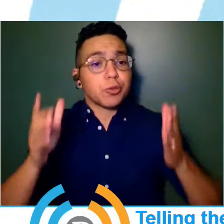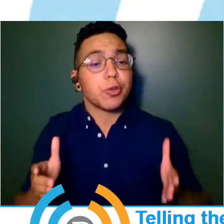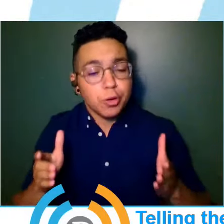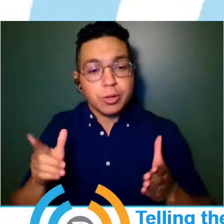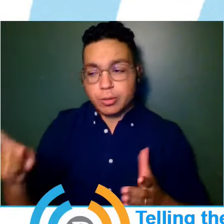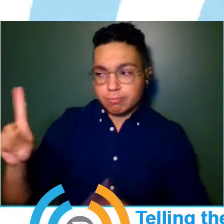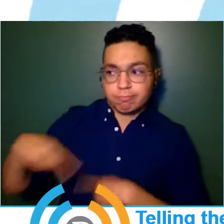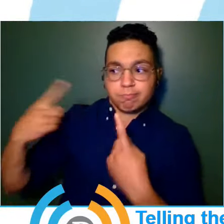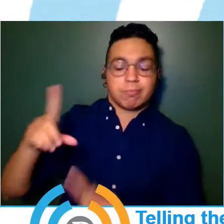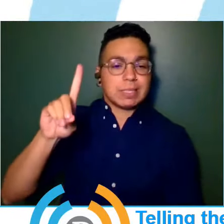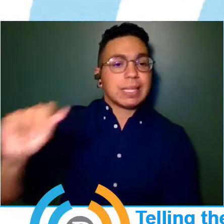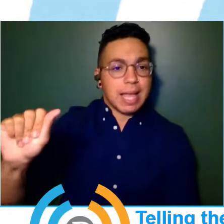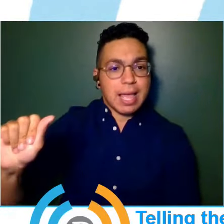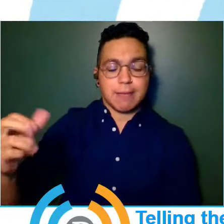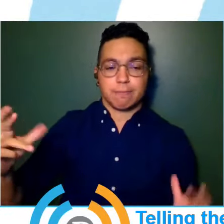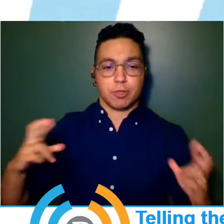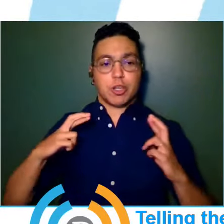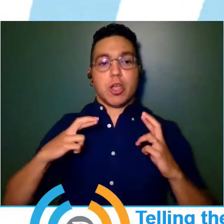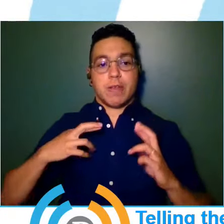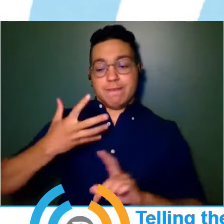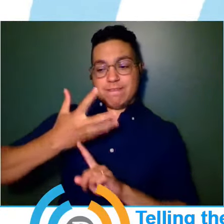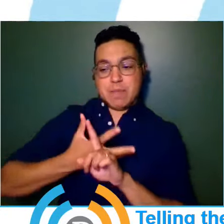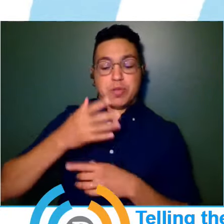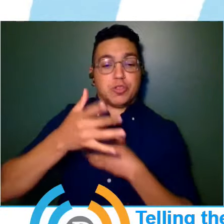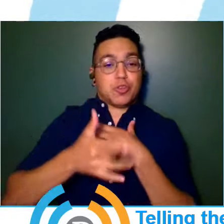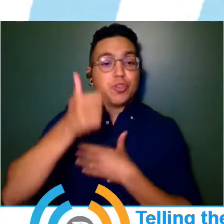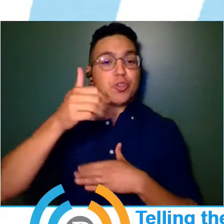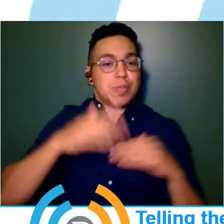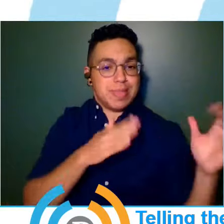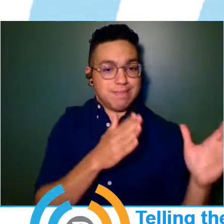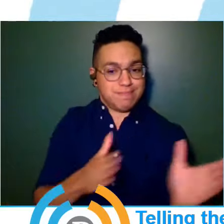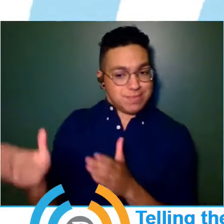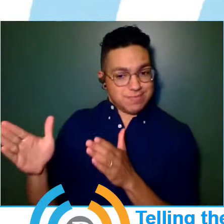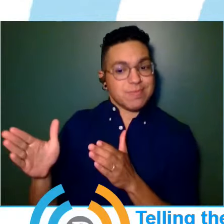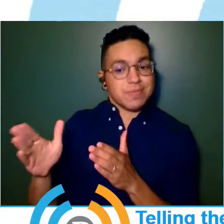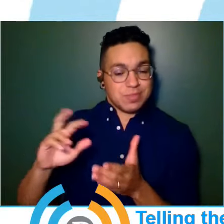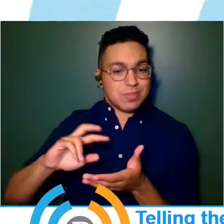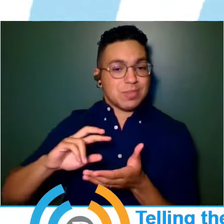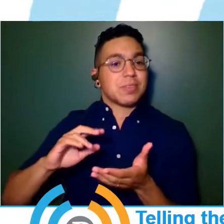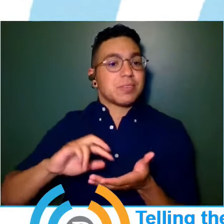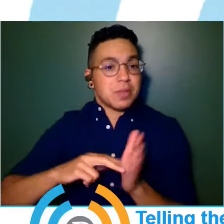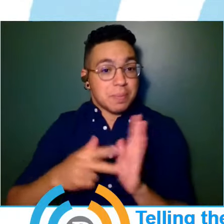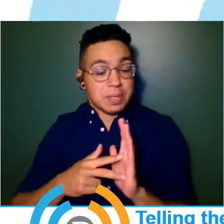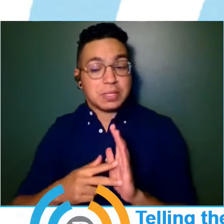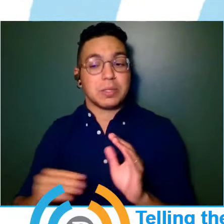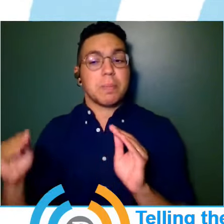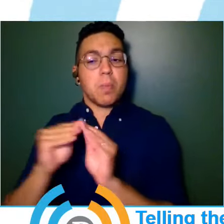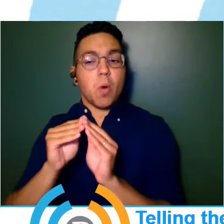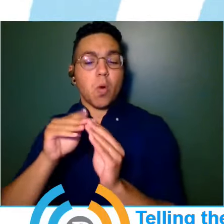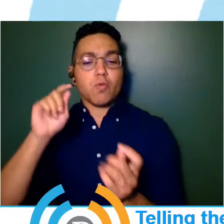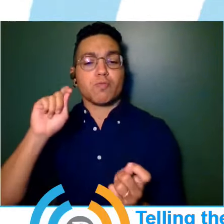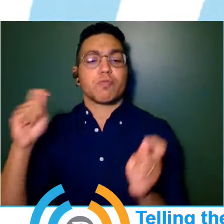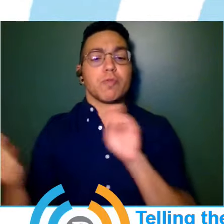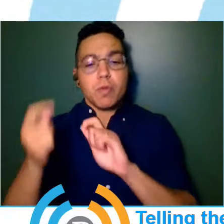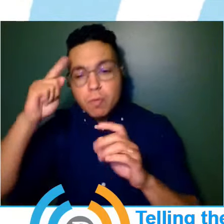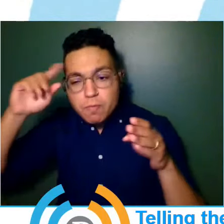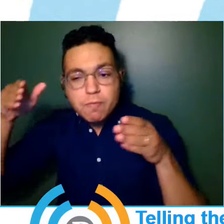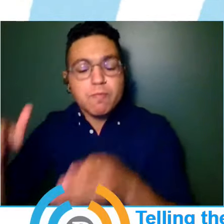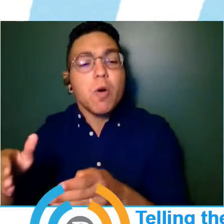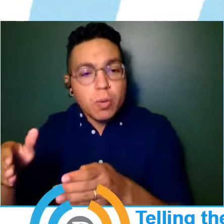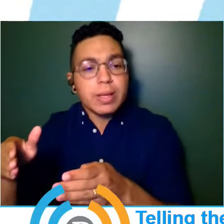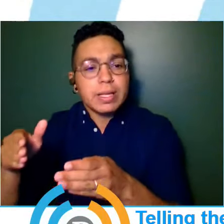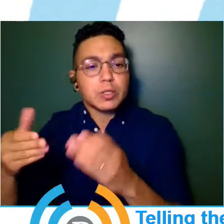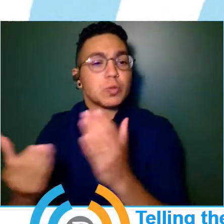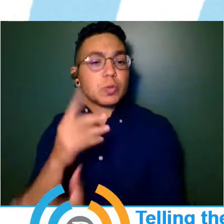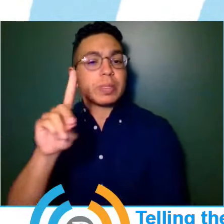attorney, retired 5 months earlier than planned so that the reform-minded new district attorney elect Mike Schmidt